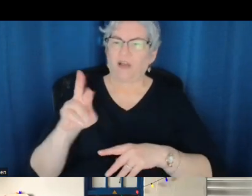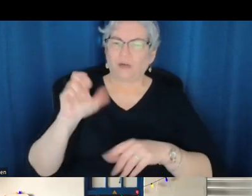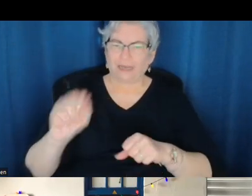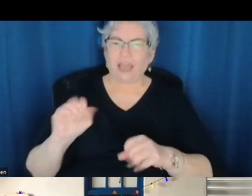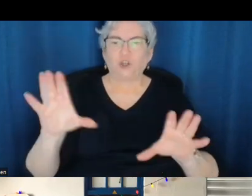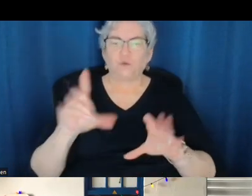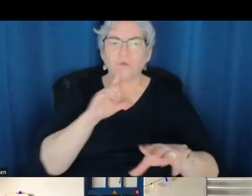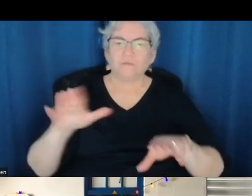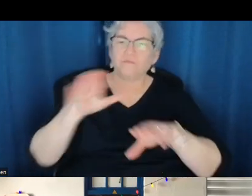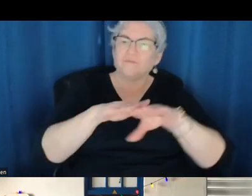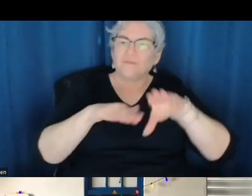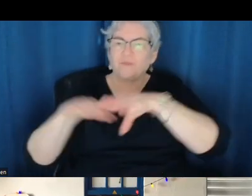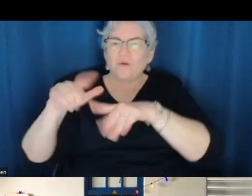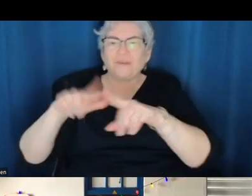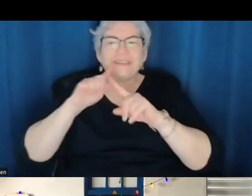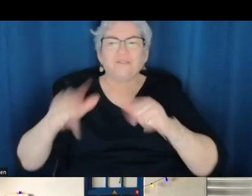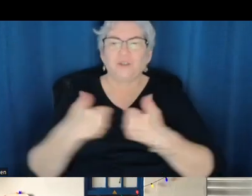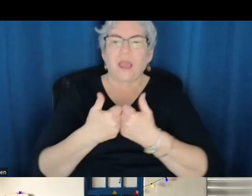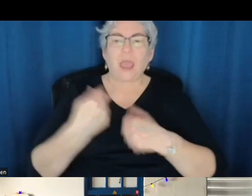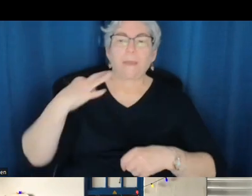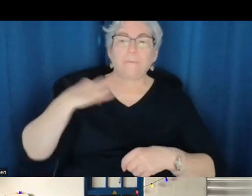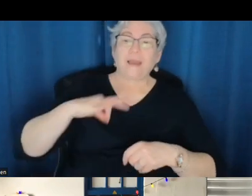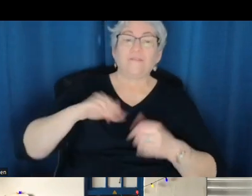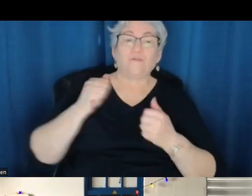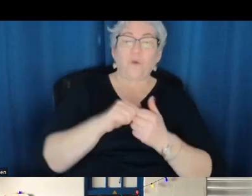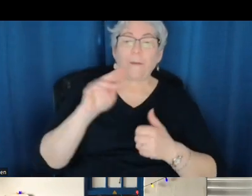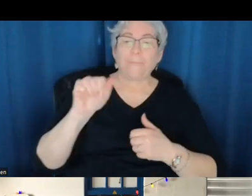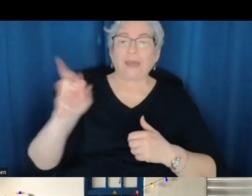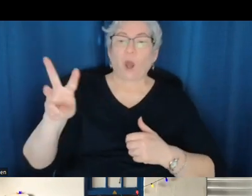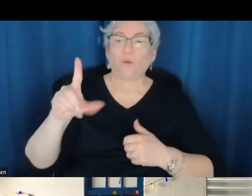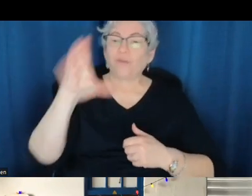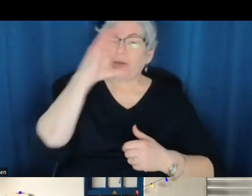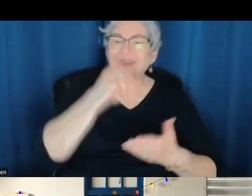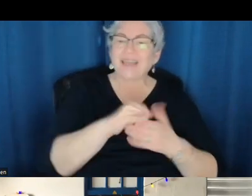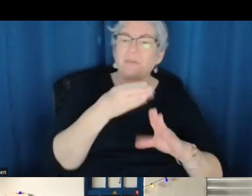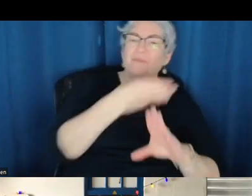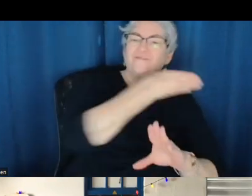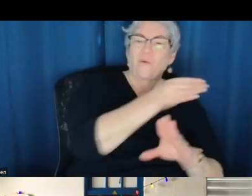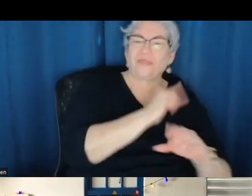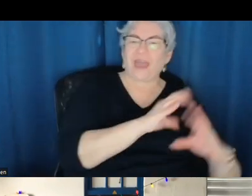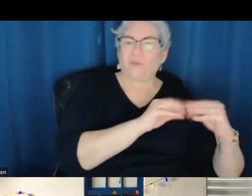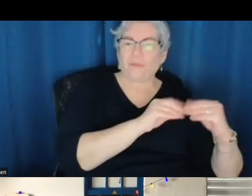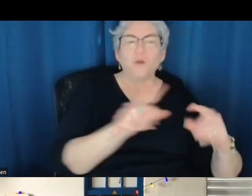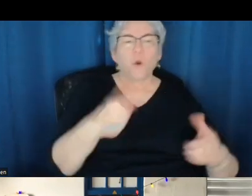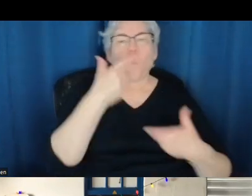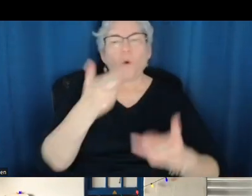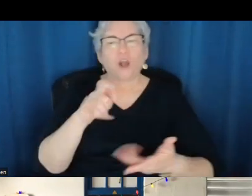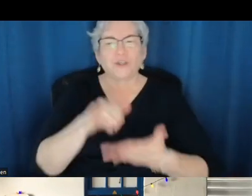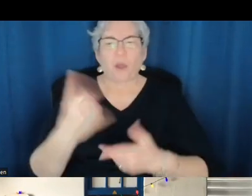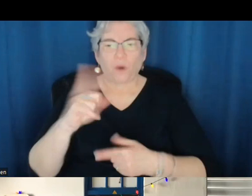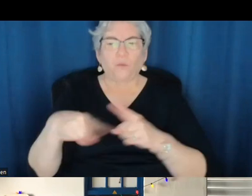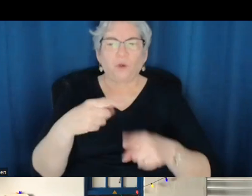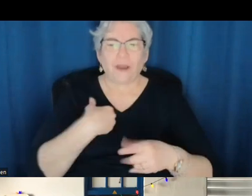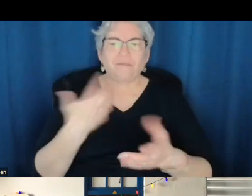They overlap nicely with the challenges and benefits of meadows. So if you missed that episode, I recommend watching it when you have a